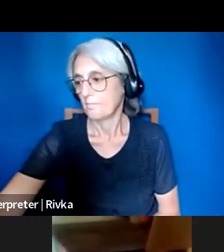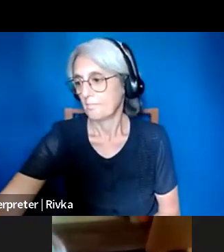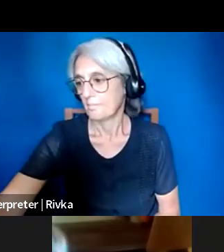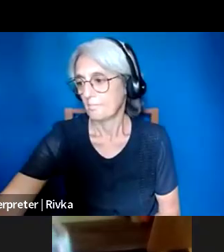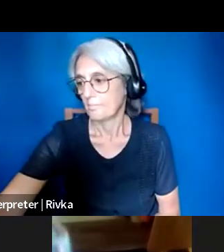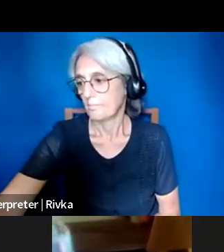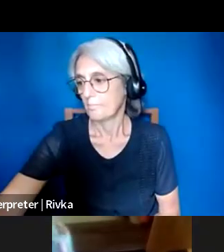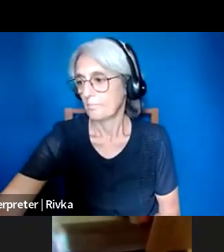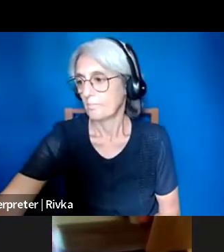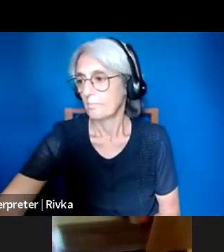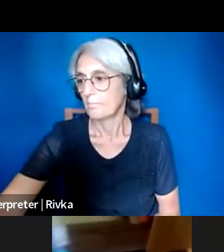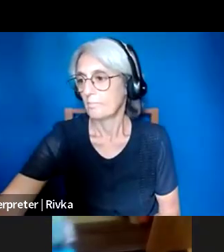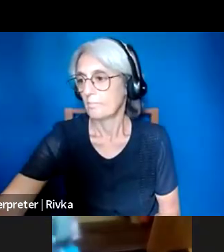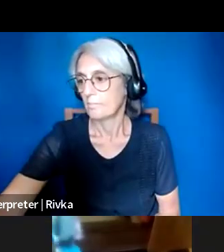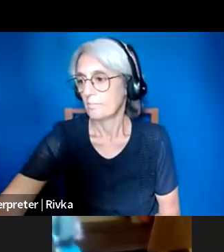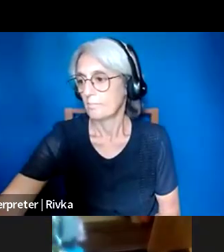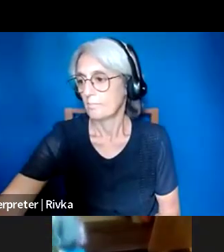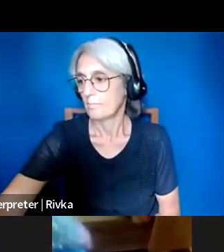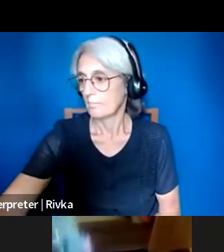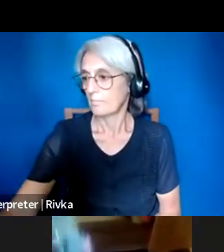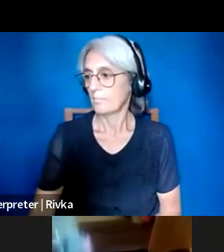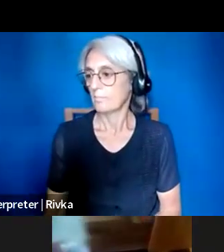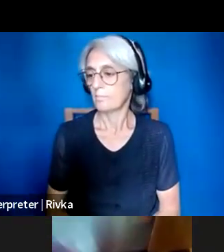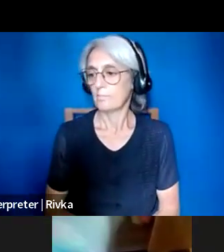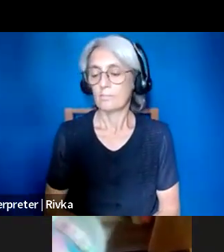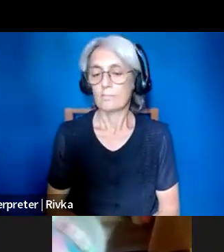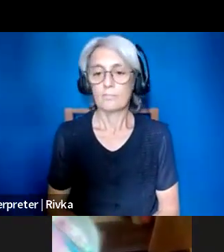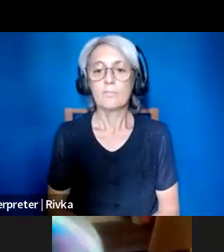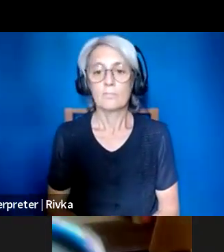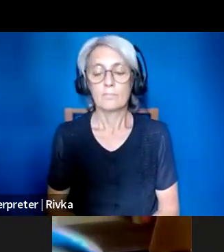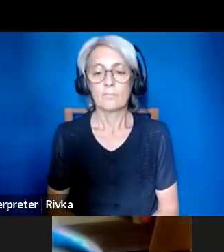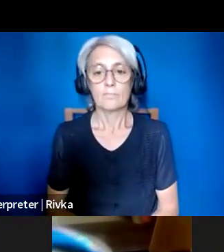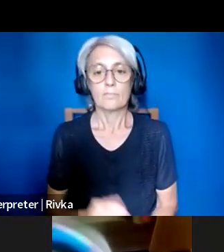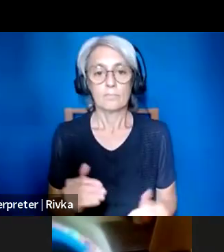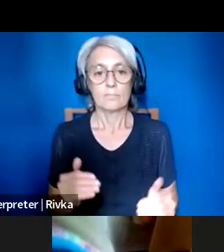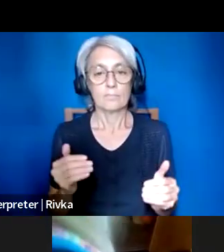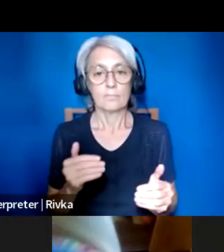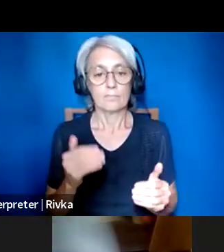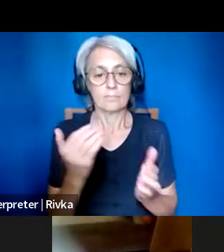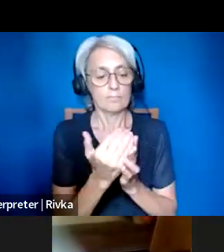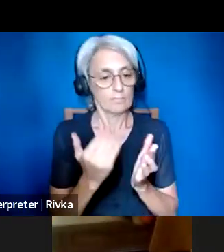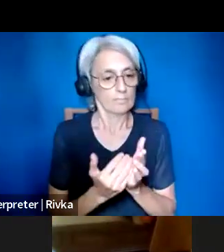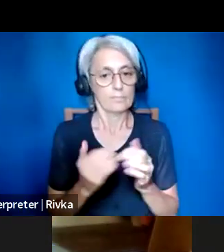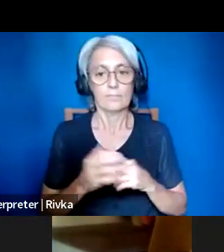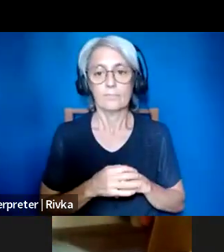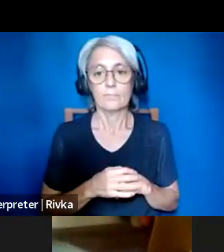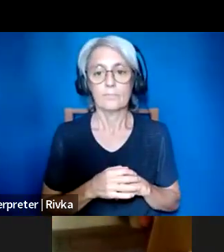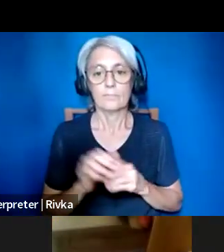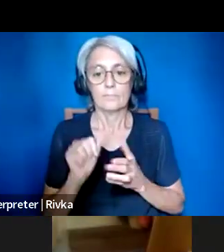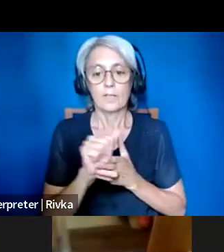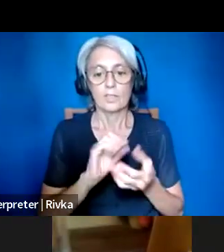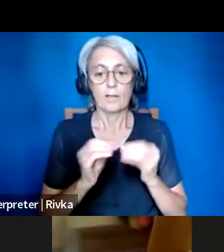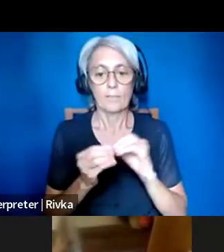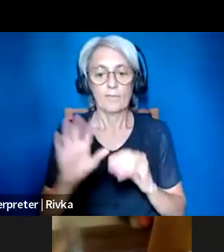All right, thank you. Appreciate that. Okay, excited to jump into our next item. Moving on to agenda